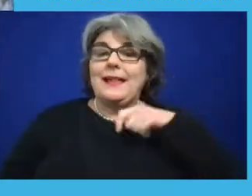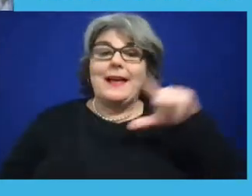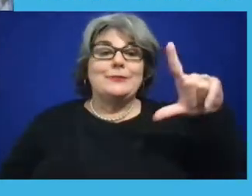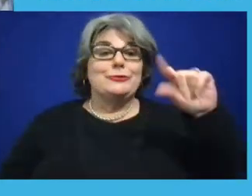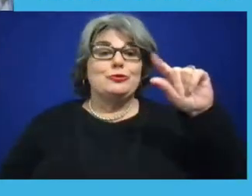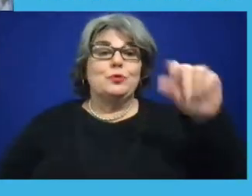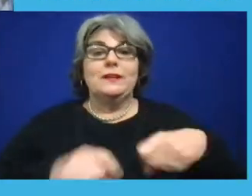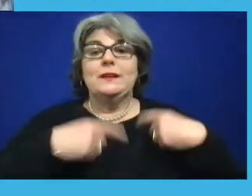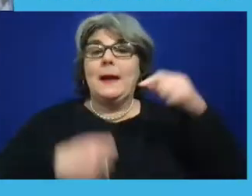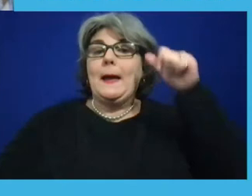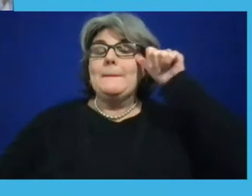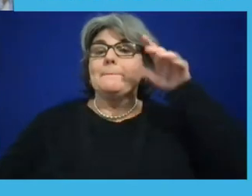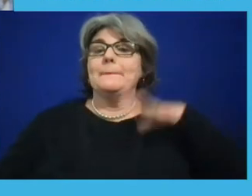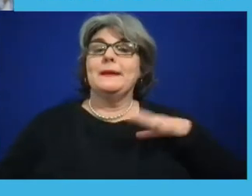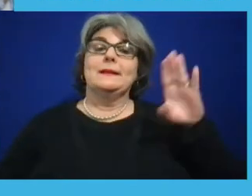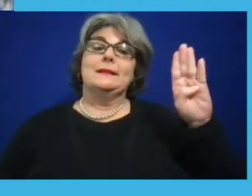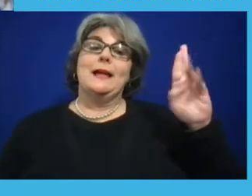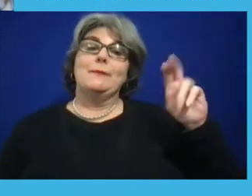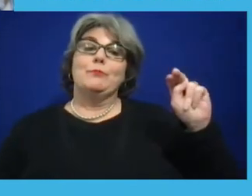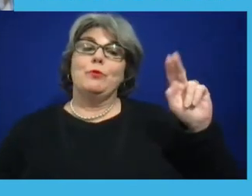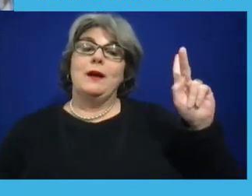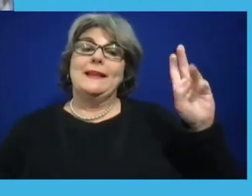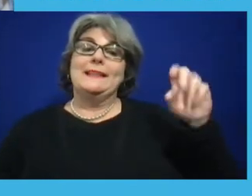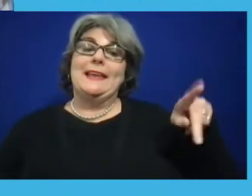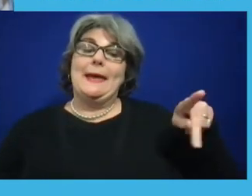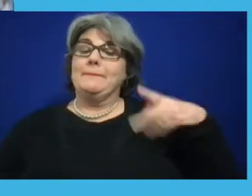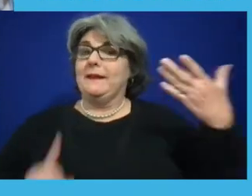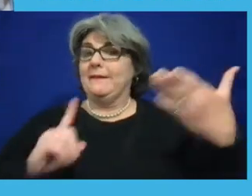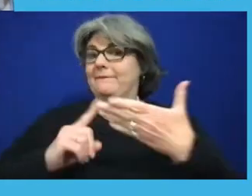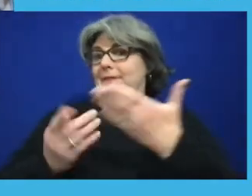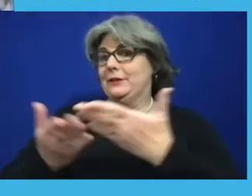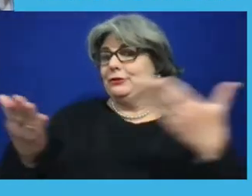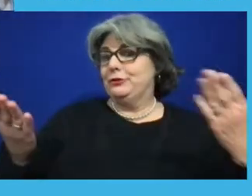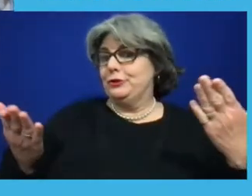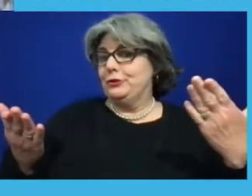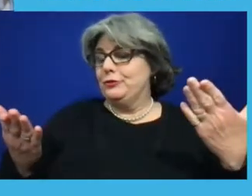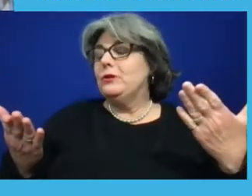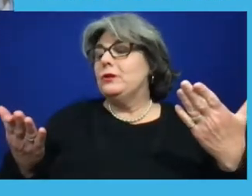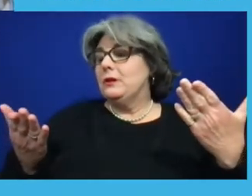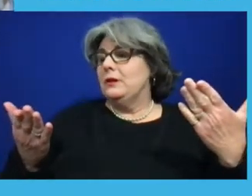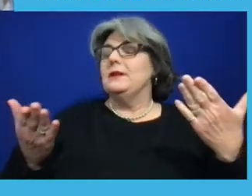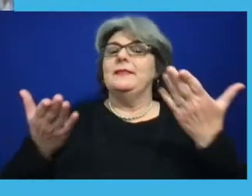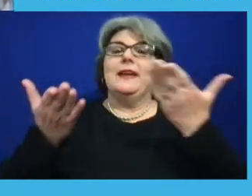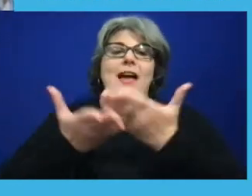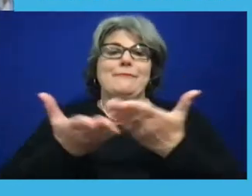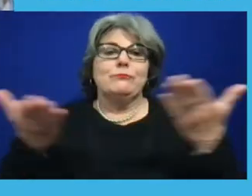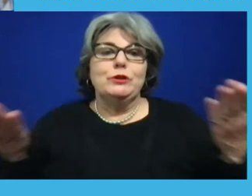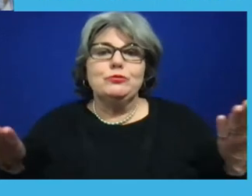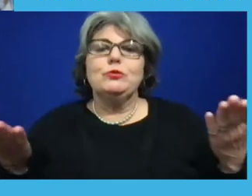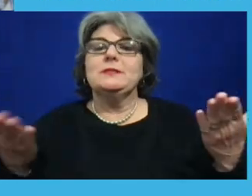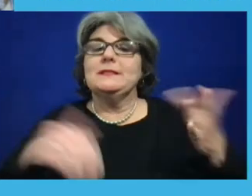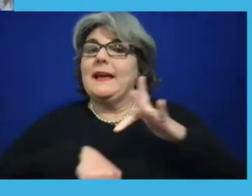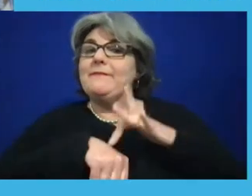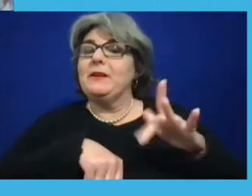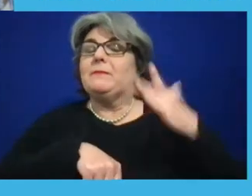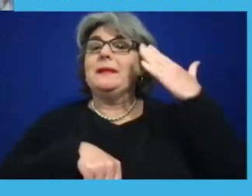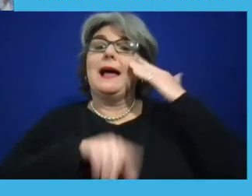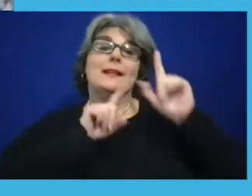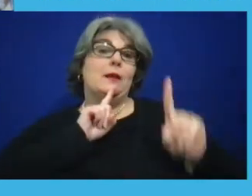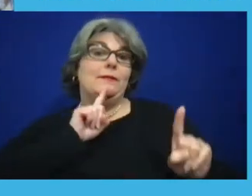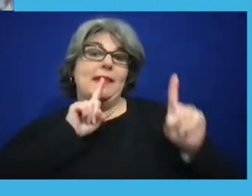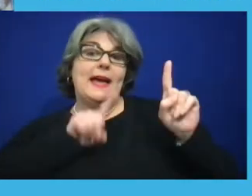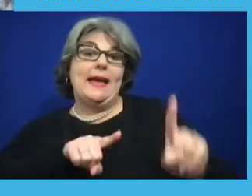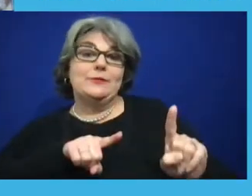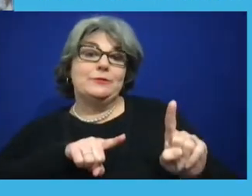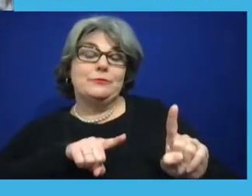Okay? Look, for the last 20 years, men like Brian Kemp have tried to convince us that they have a